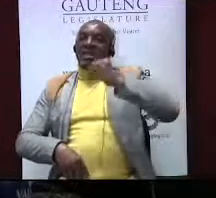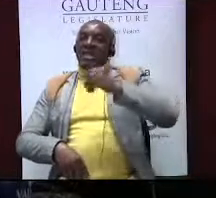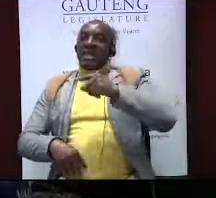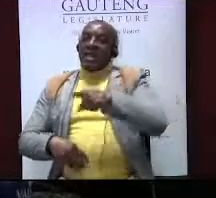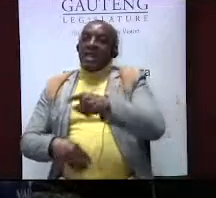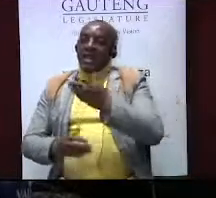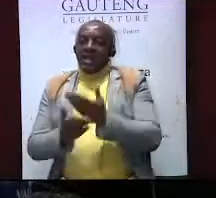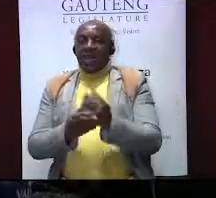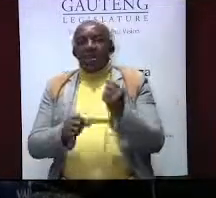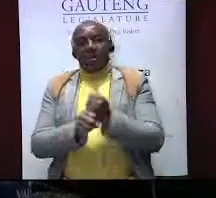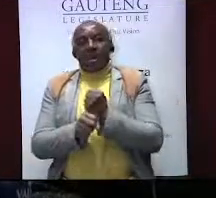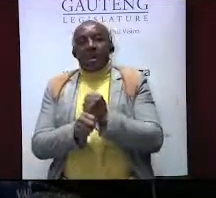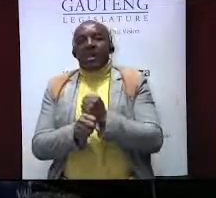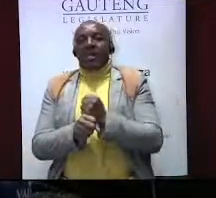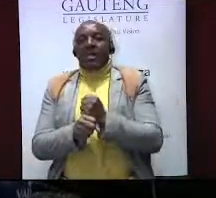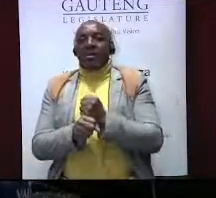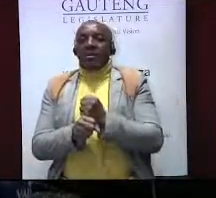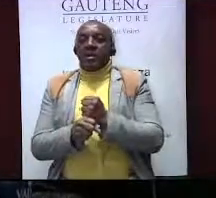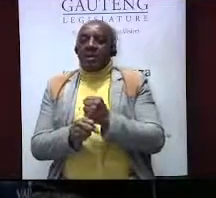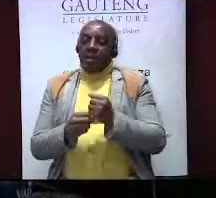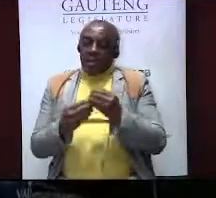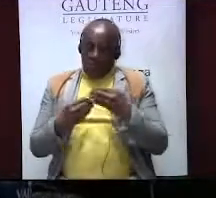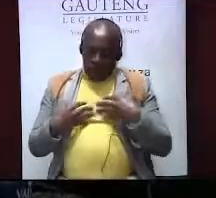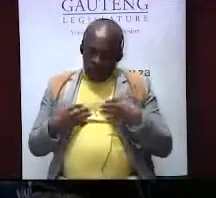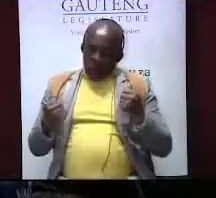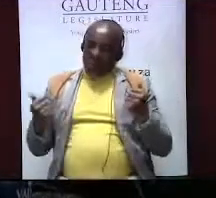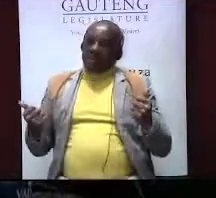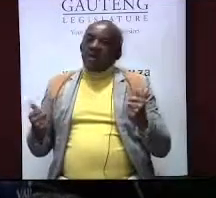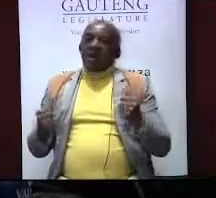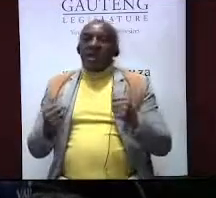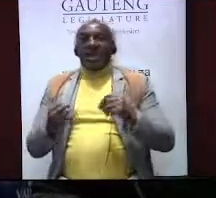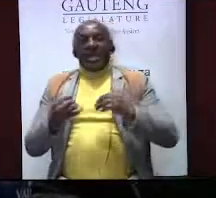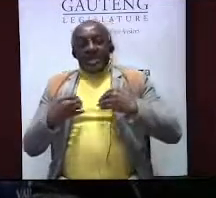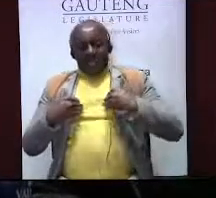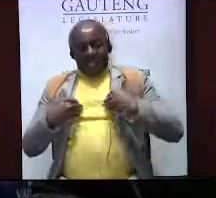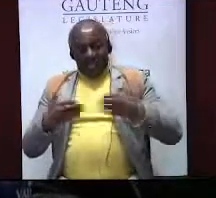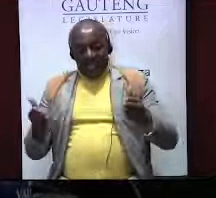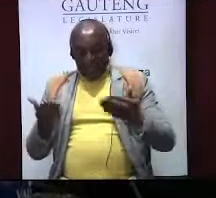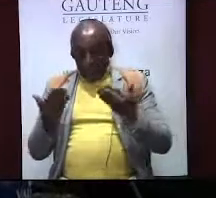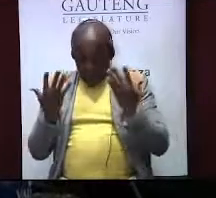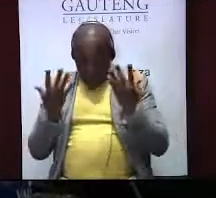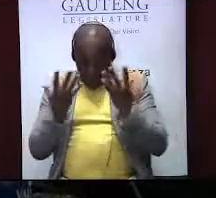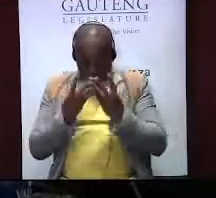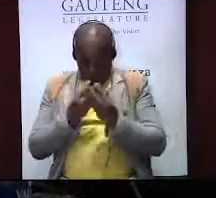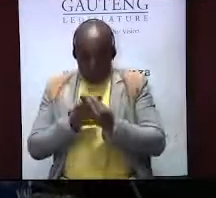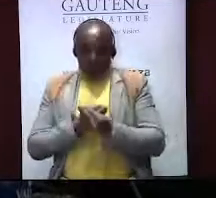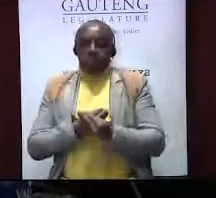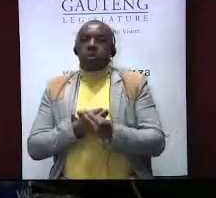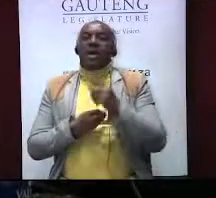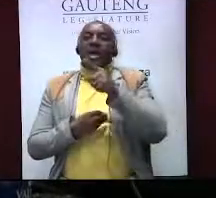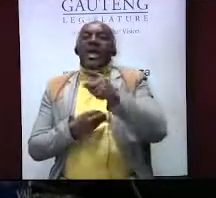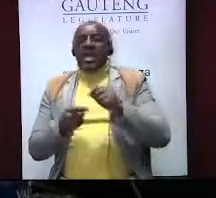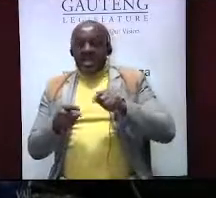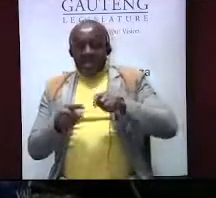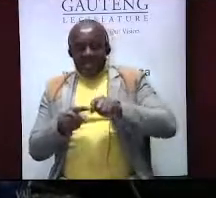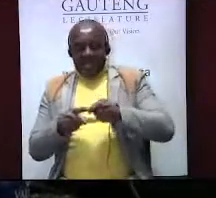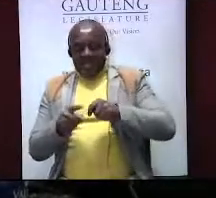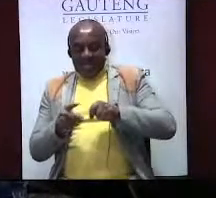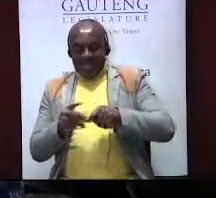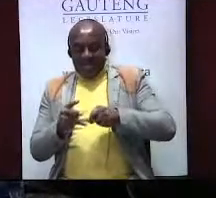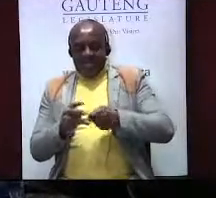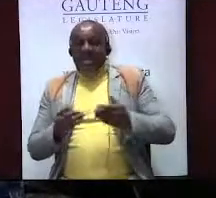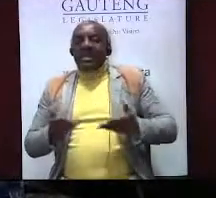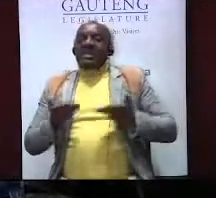counseling, it started to be doomed because those are the key services that the church